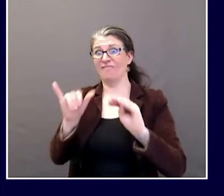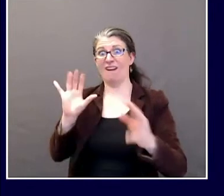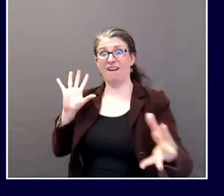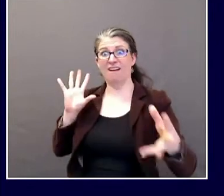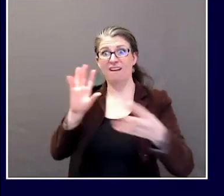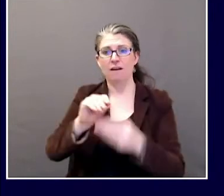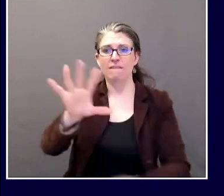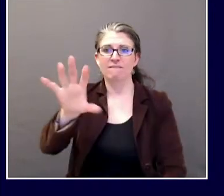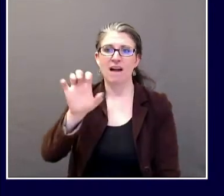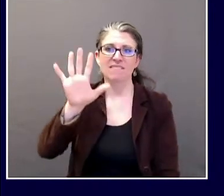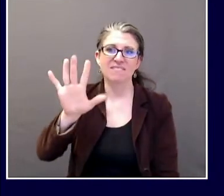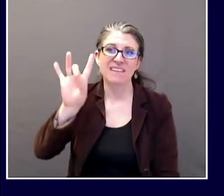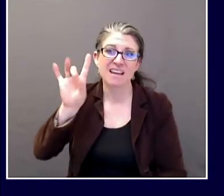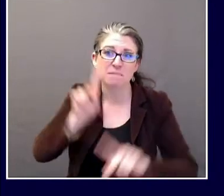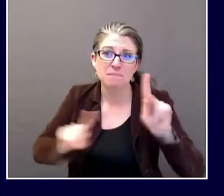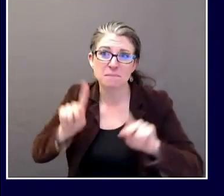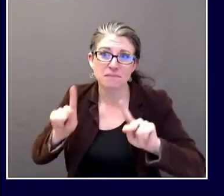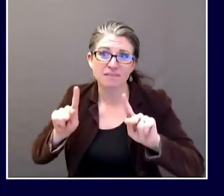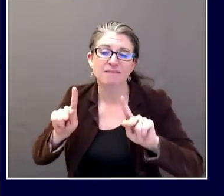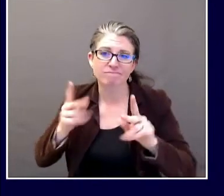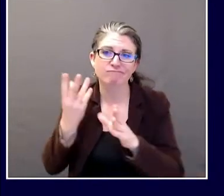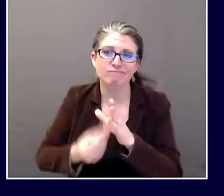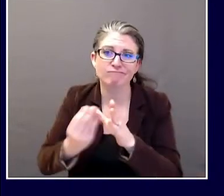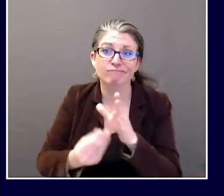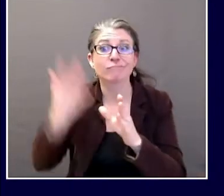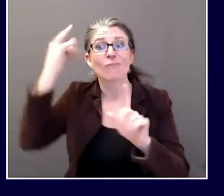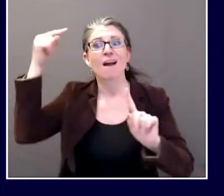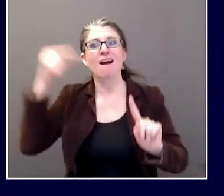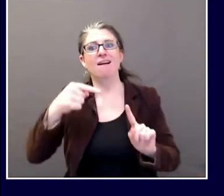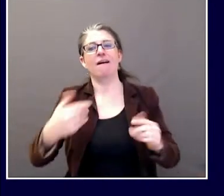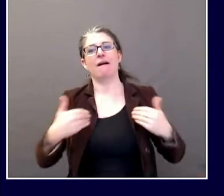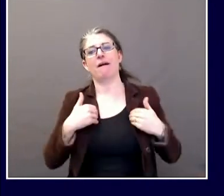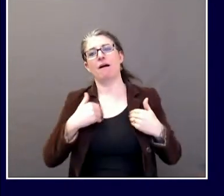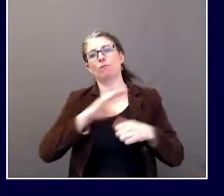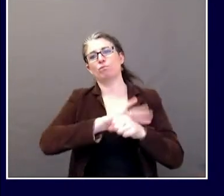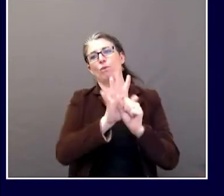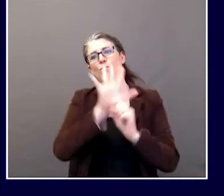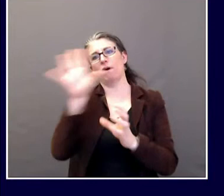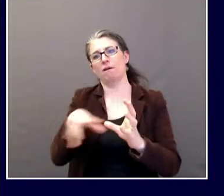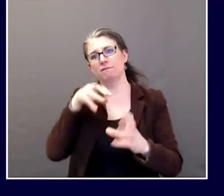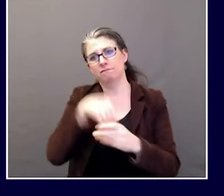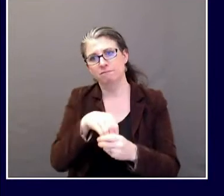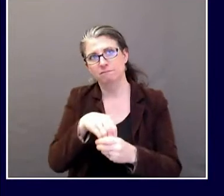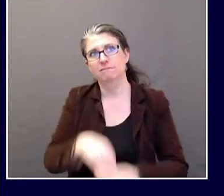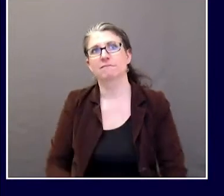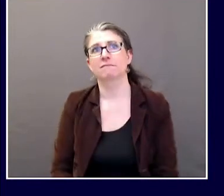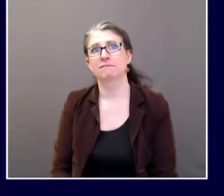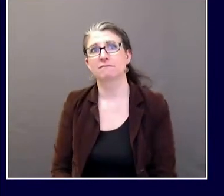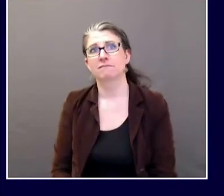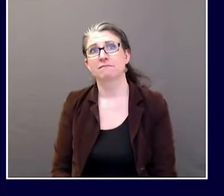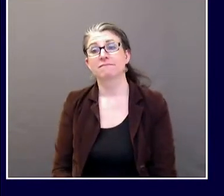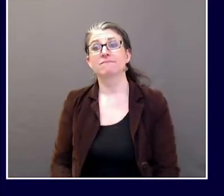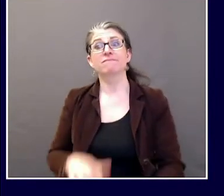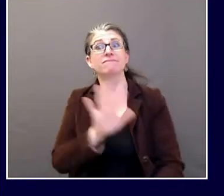422,000 deaths associated with COVID-19 across the United States.